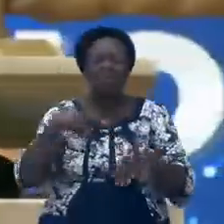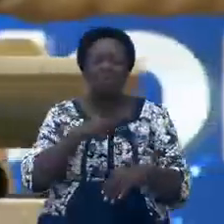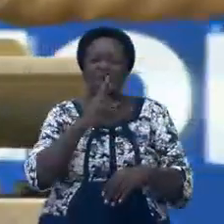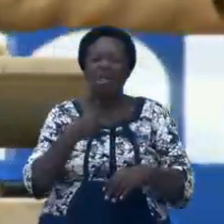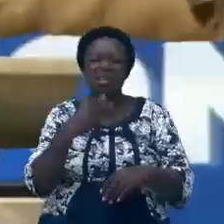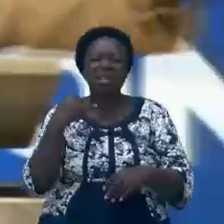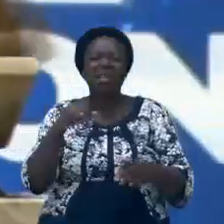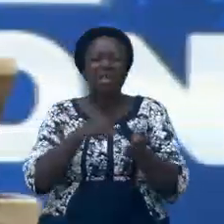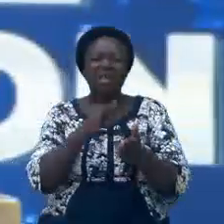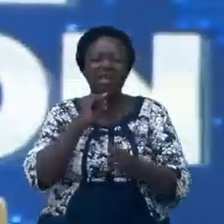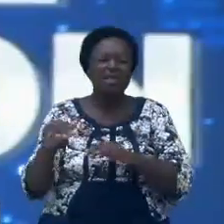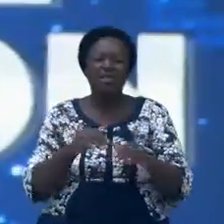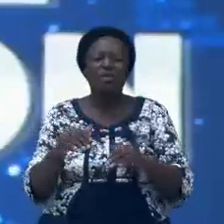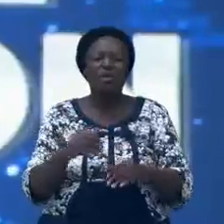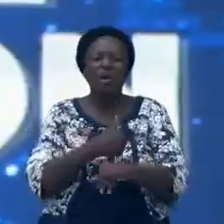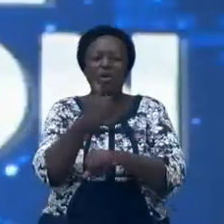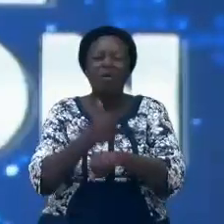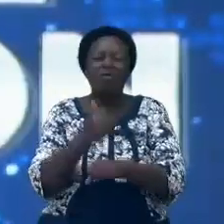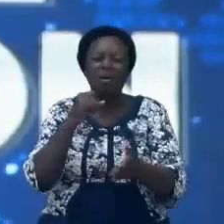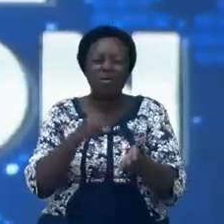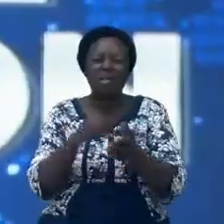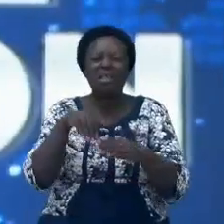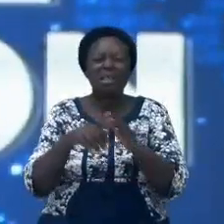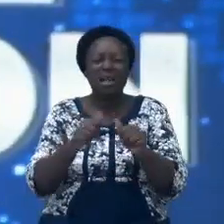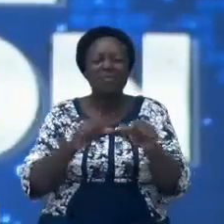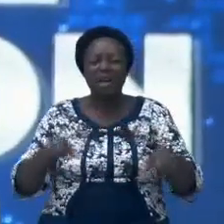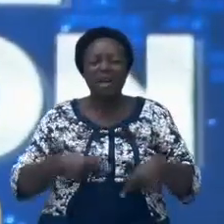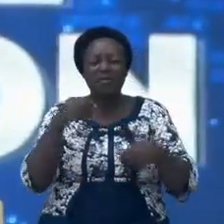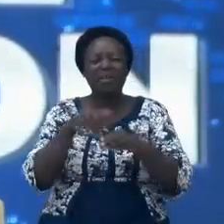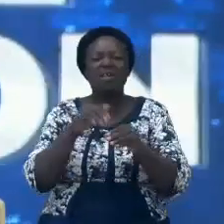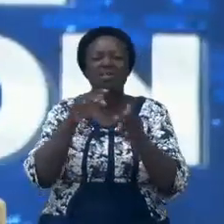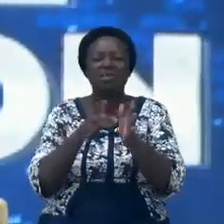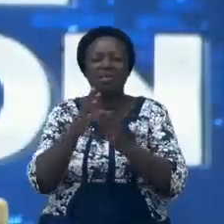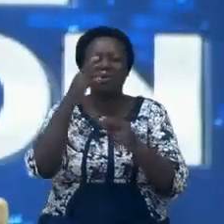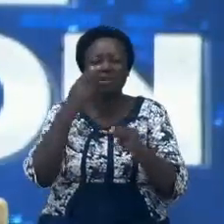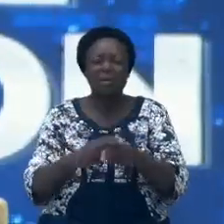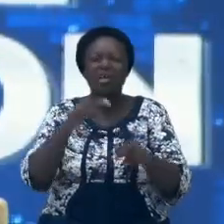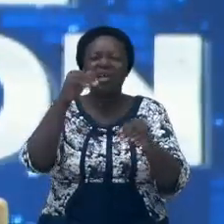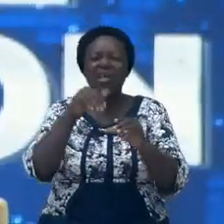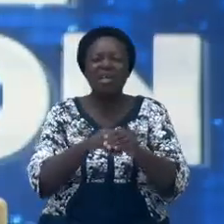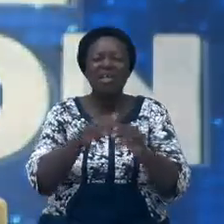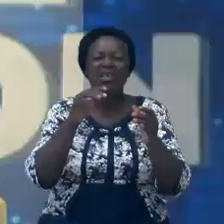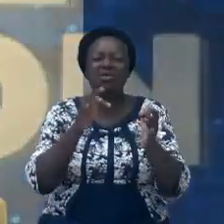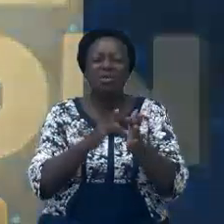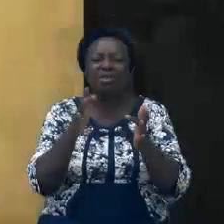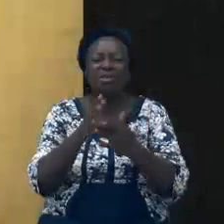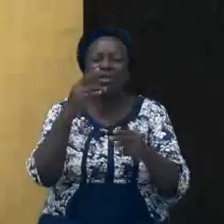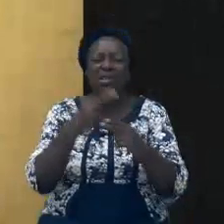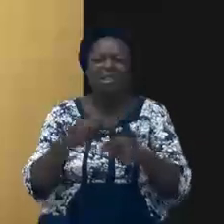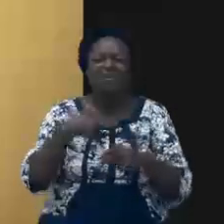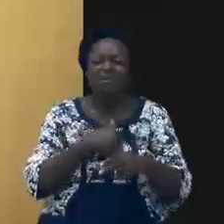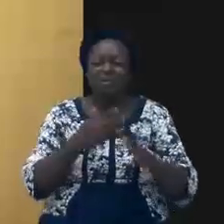said it is known we have said it is known confirming each and every life in jesus